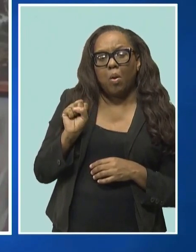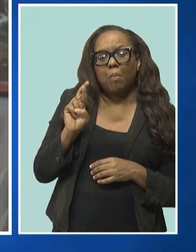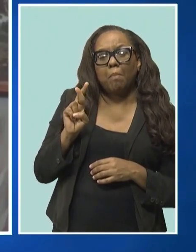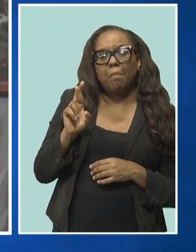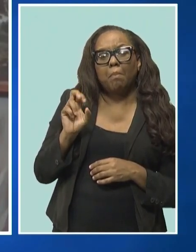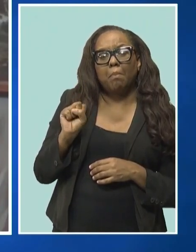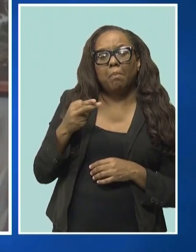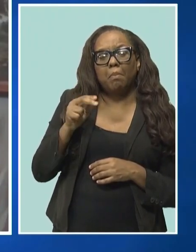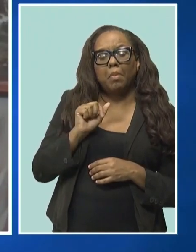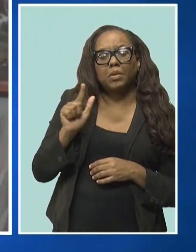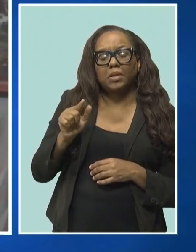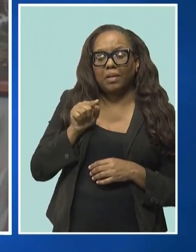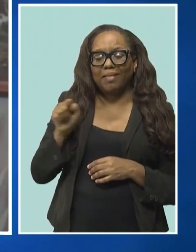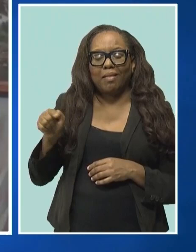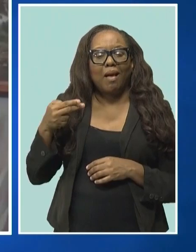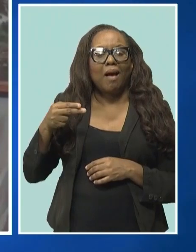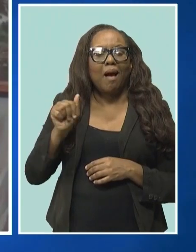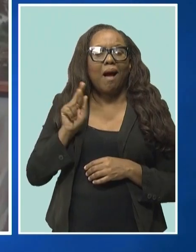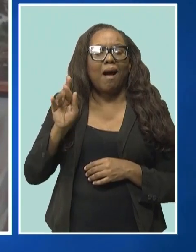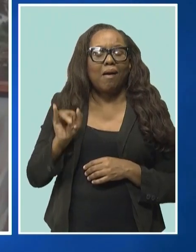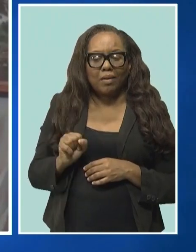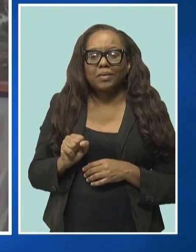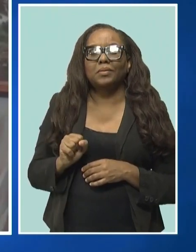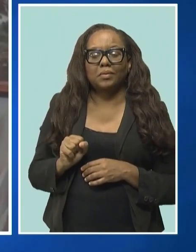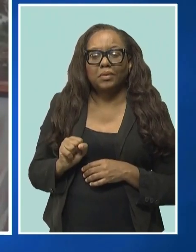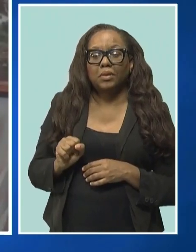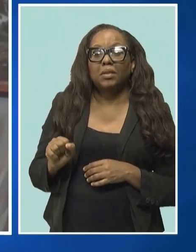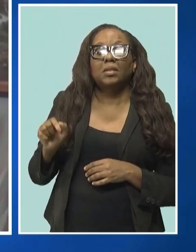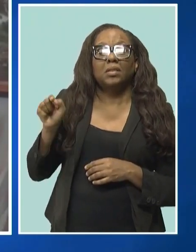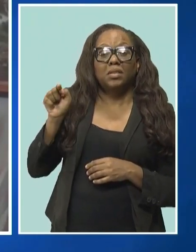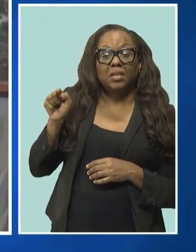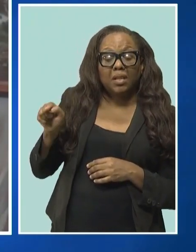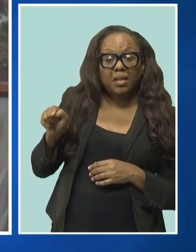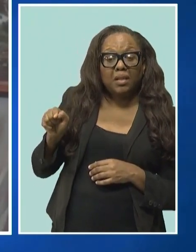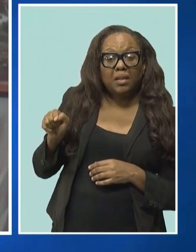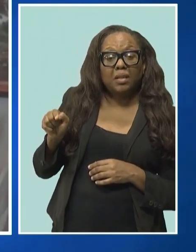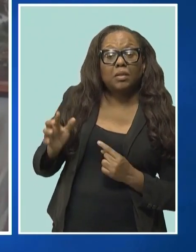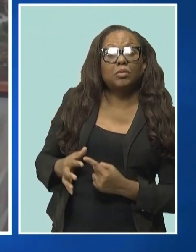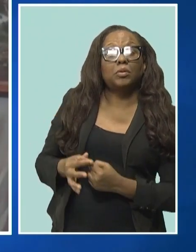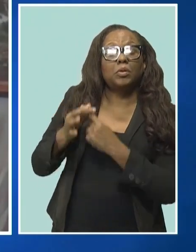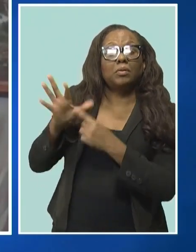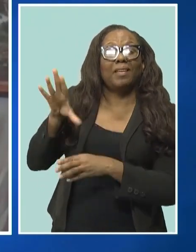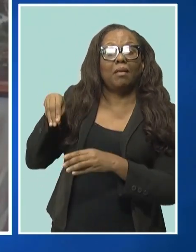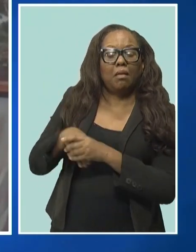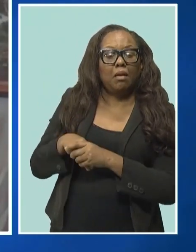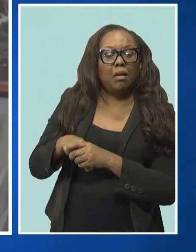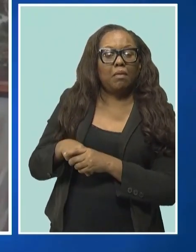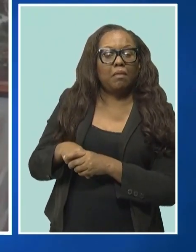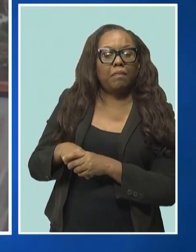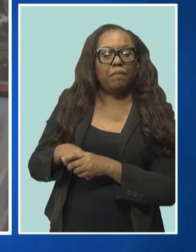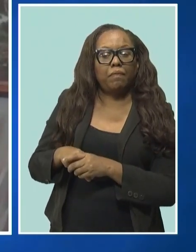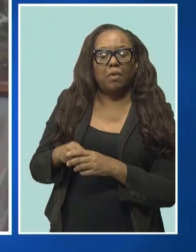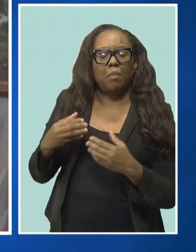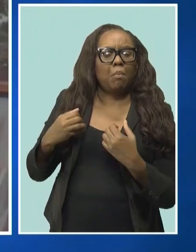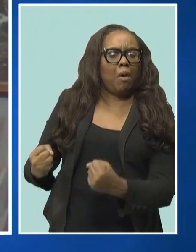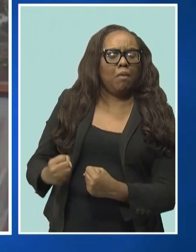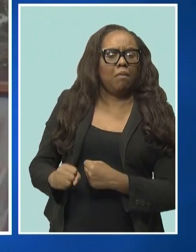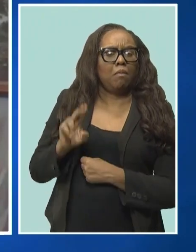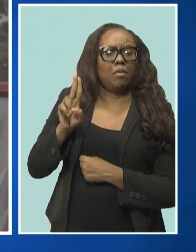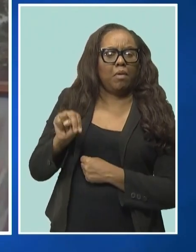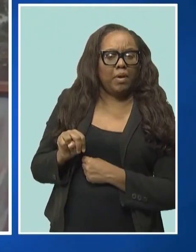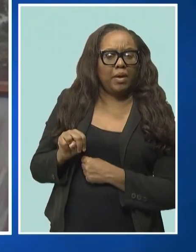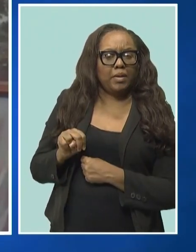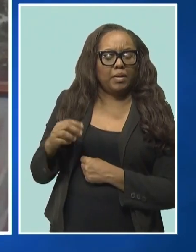rights expert internationally, she was elected overwhelmingly to sit on the powerful UN Committee for the Rights